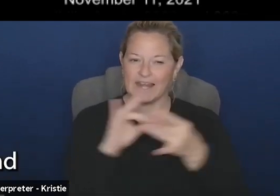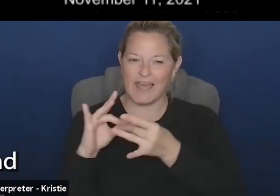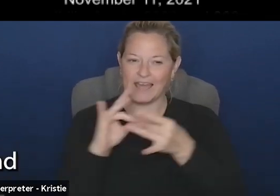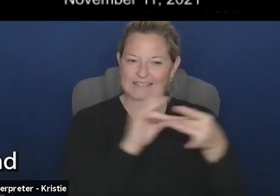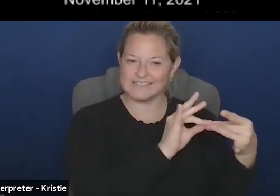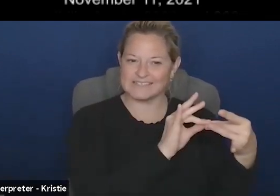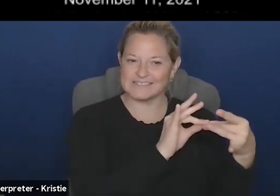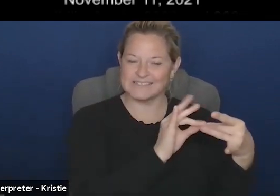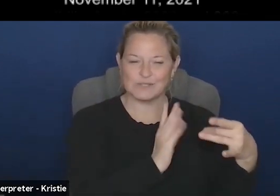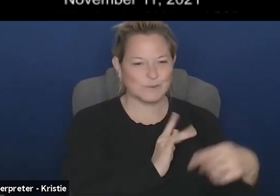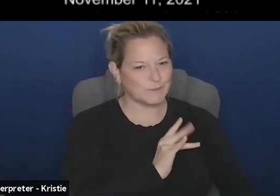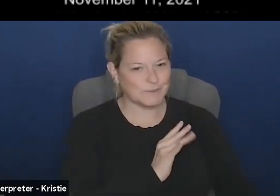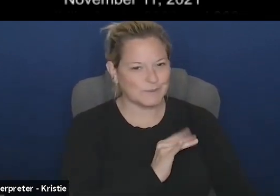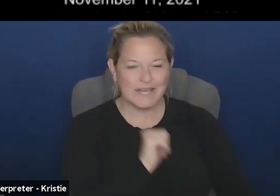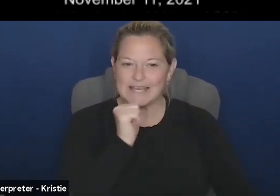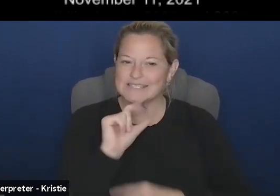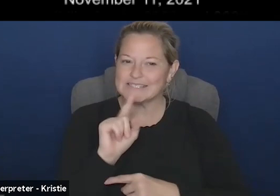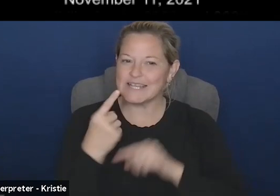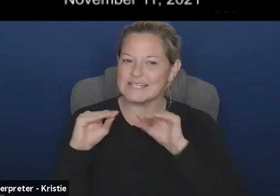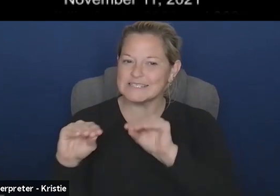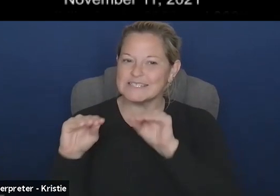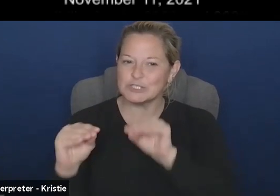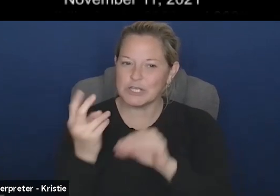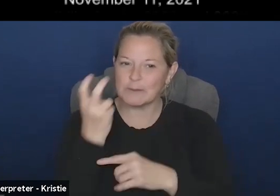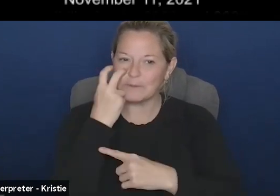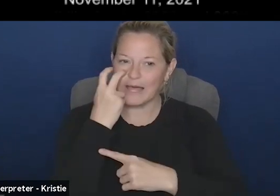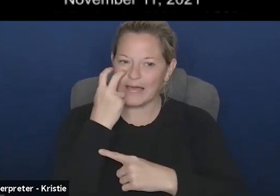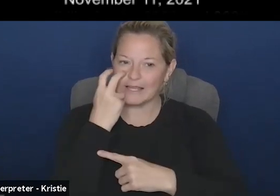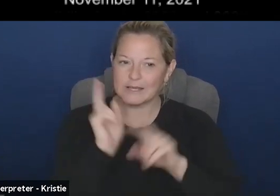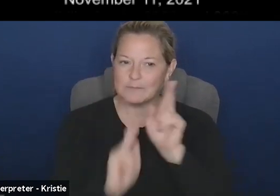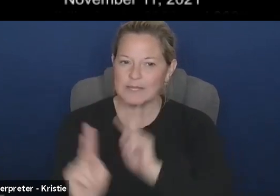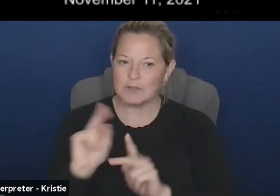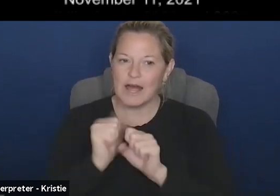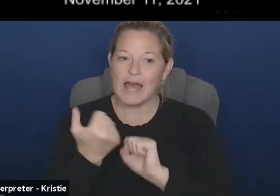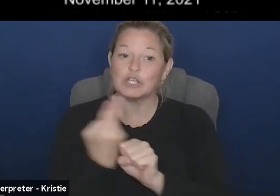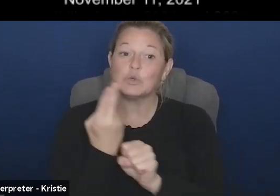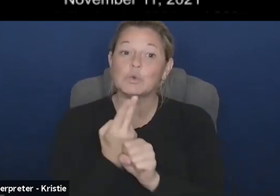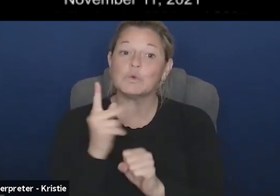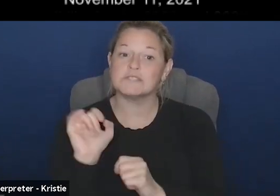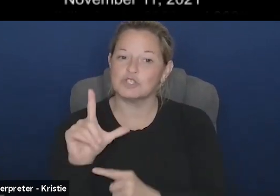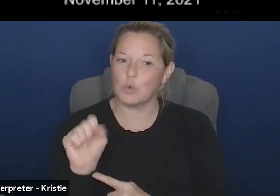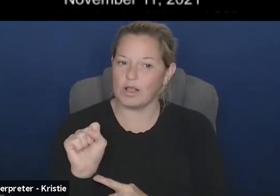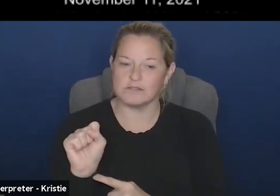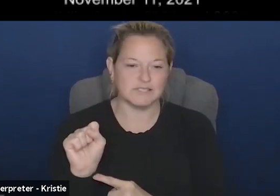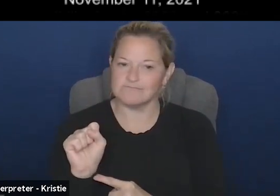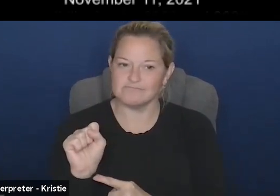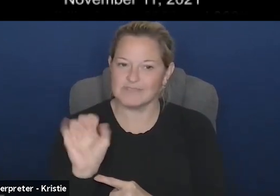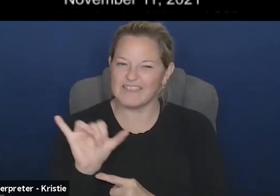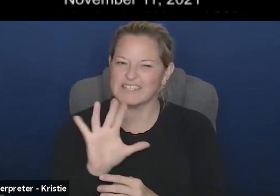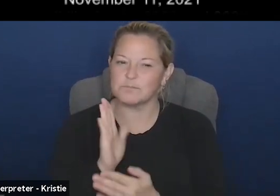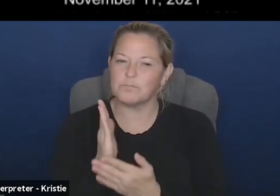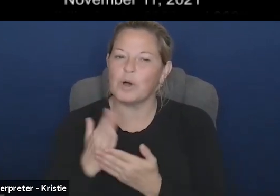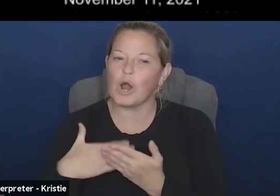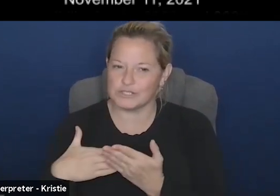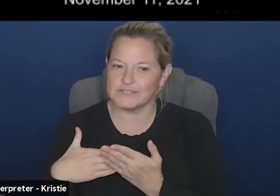teaching blind and visually impaired people how to use these tools, because that's just part of it. It's